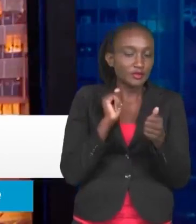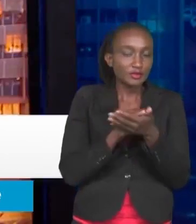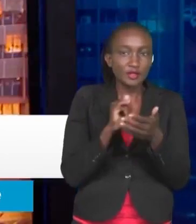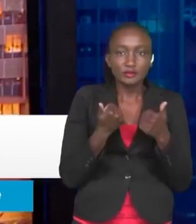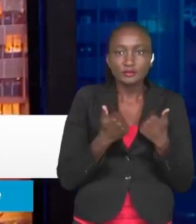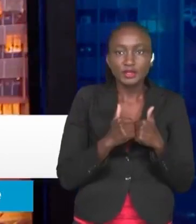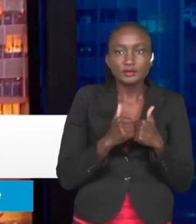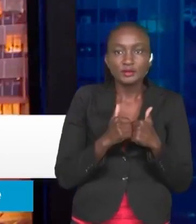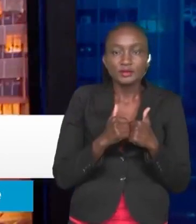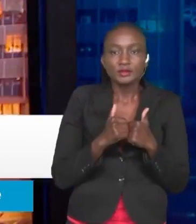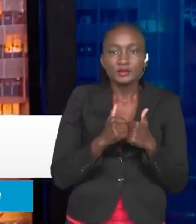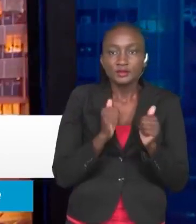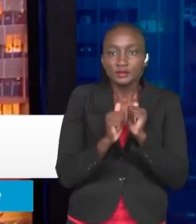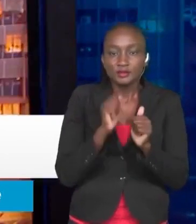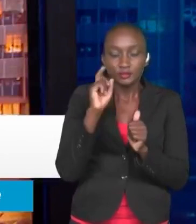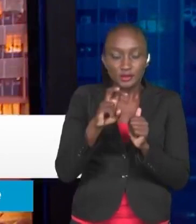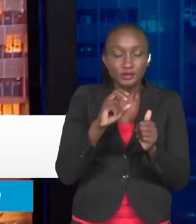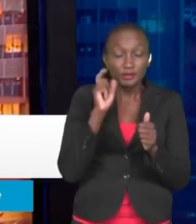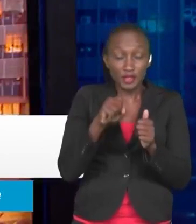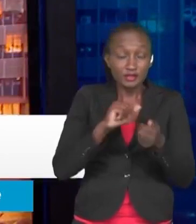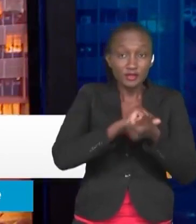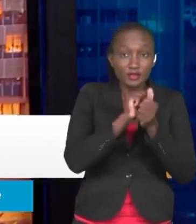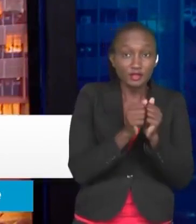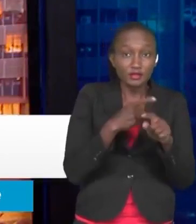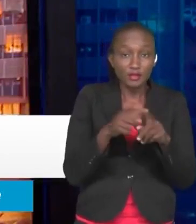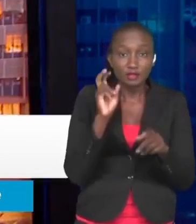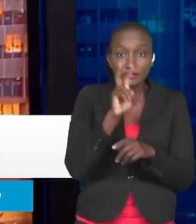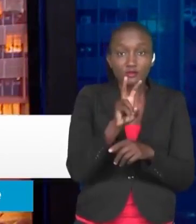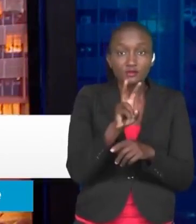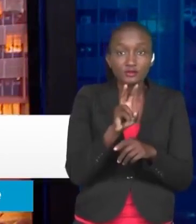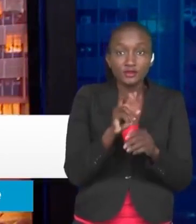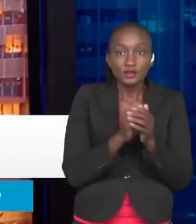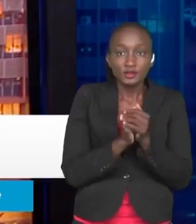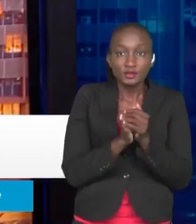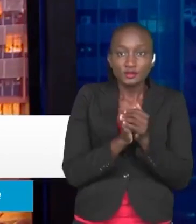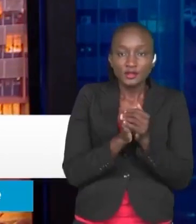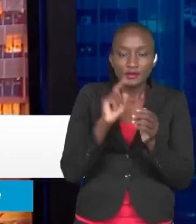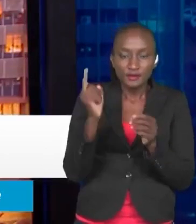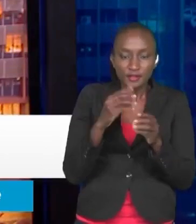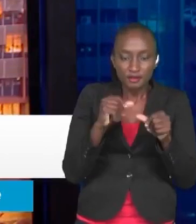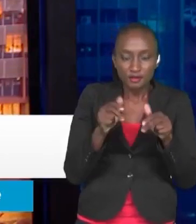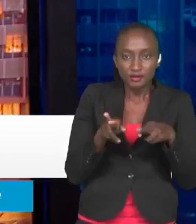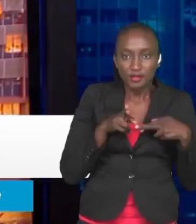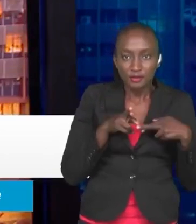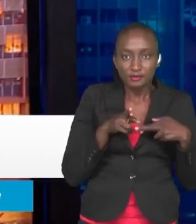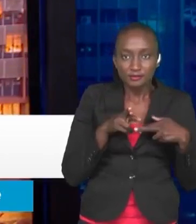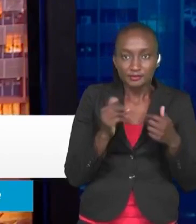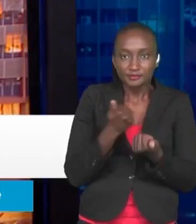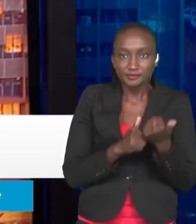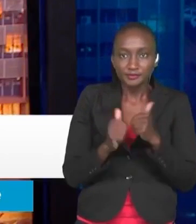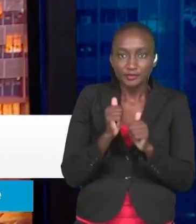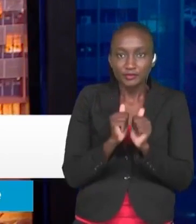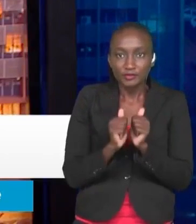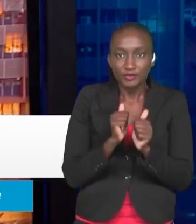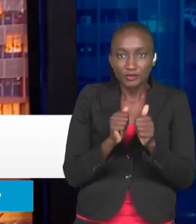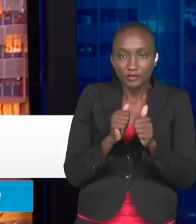certain provisions that actually need to be looked at. But look at this. Okay, let me deal with rape. Okay. The offence is an act that